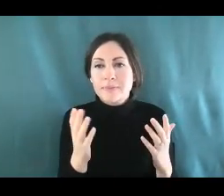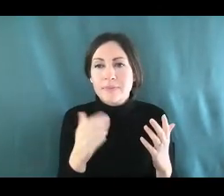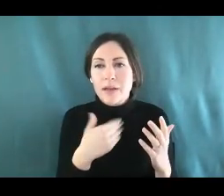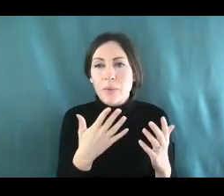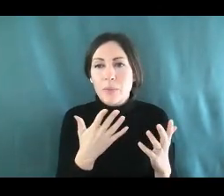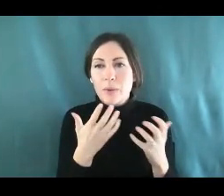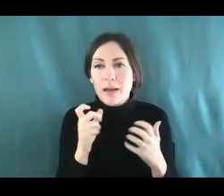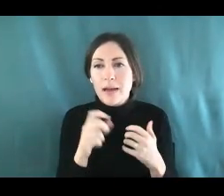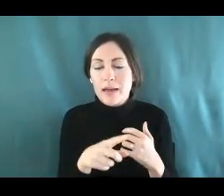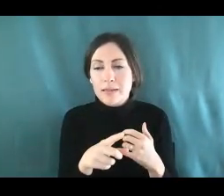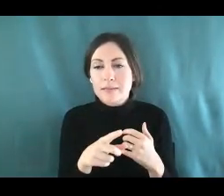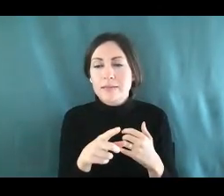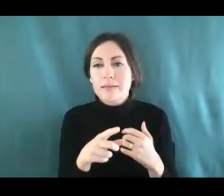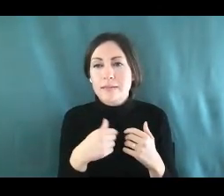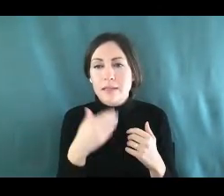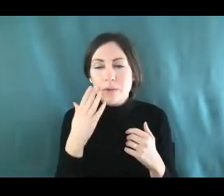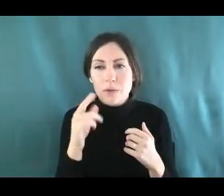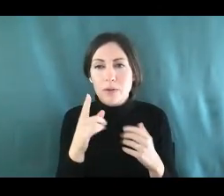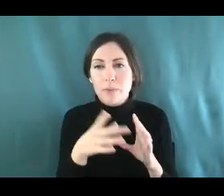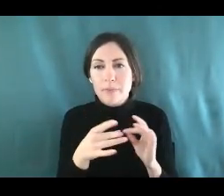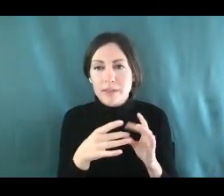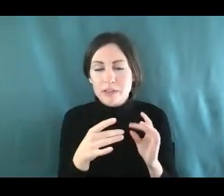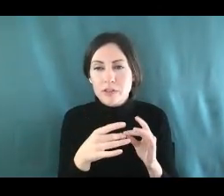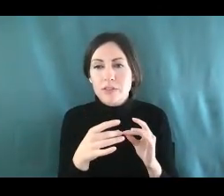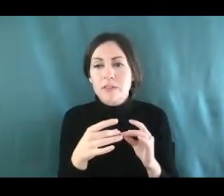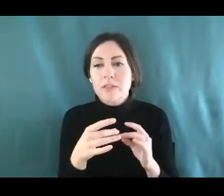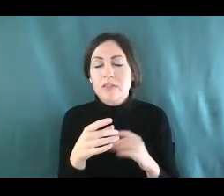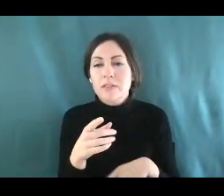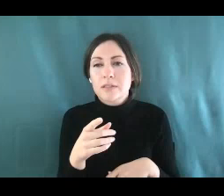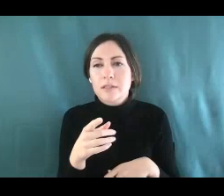know that you mentioned that there was